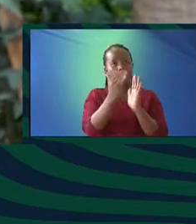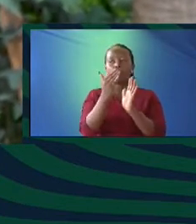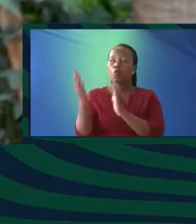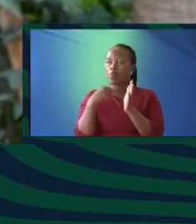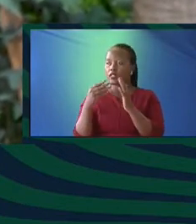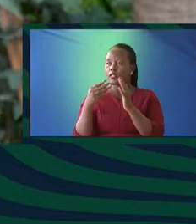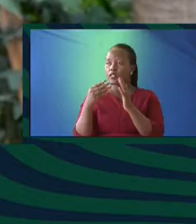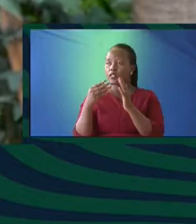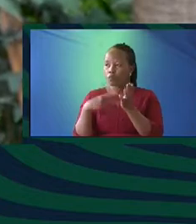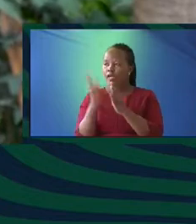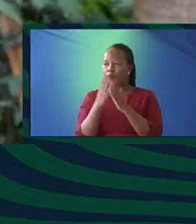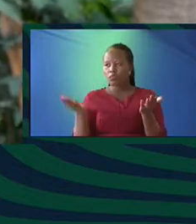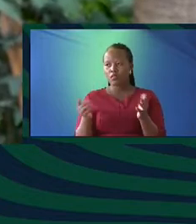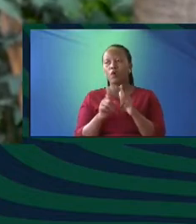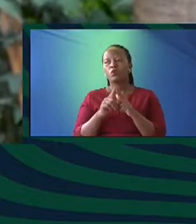to